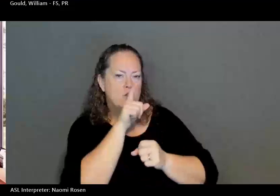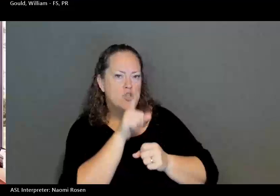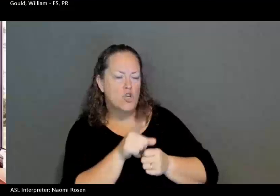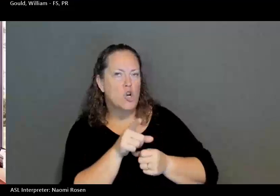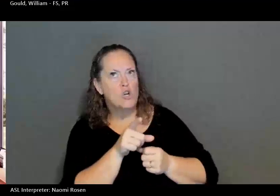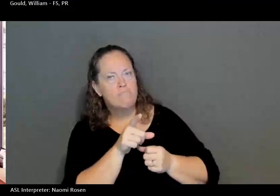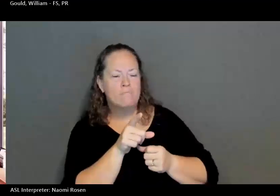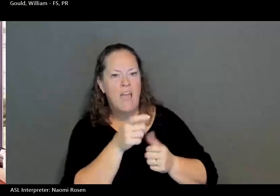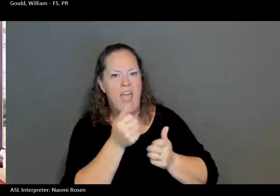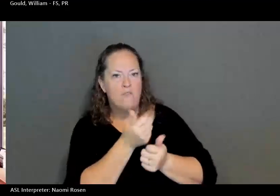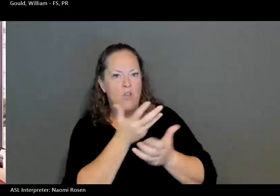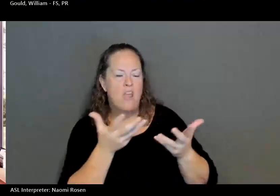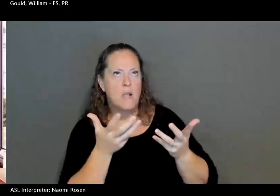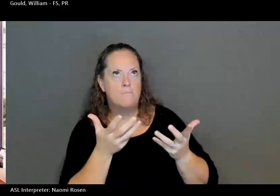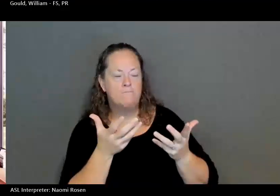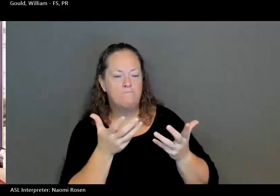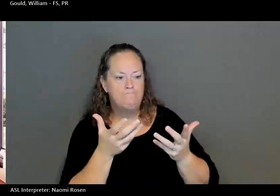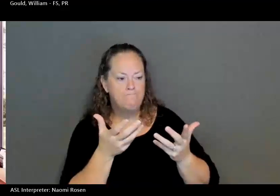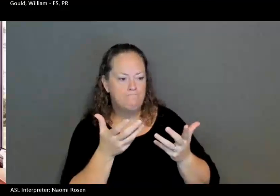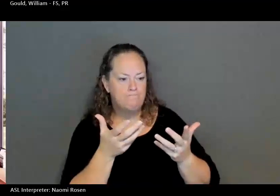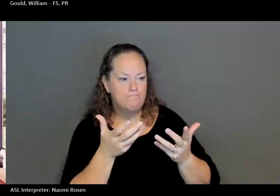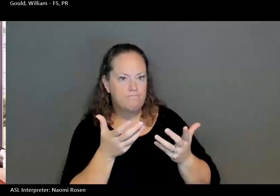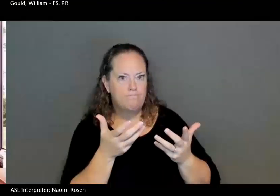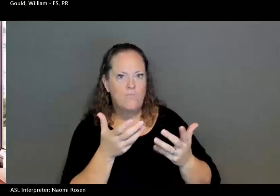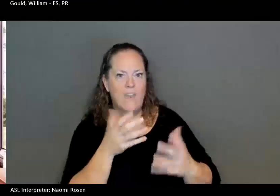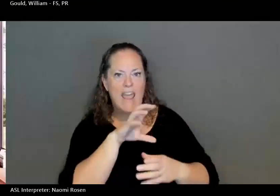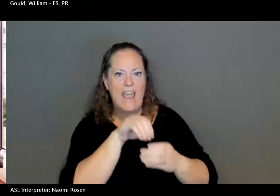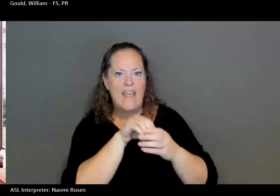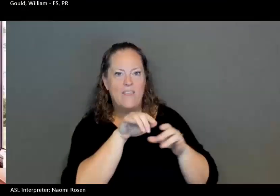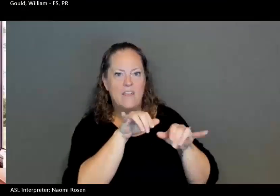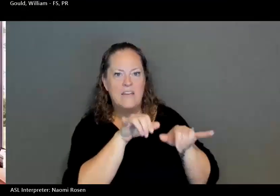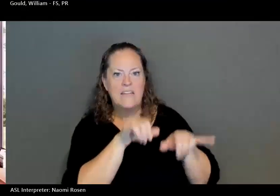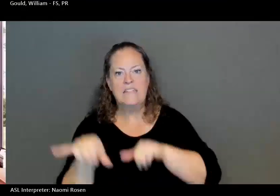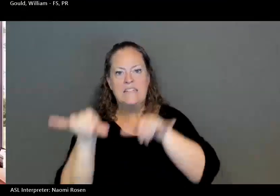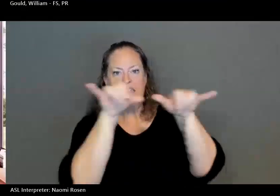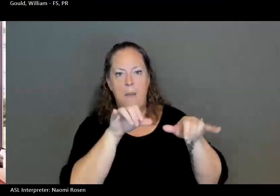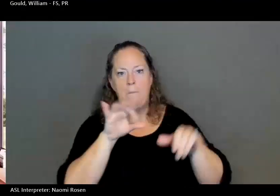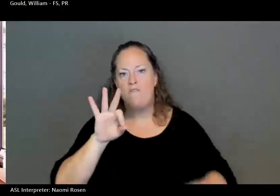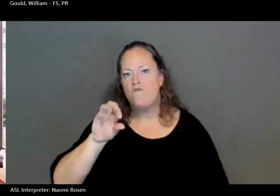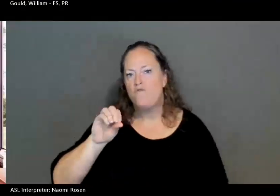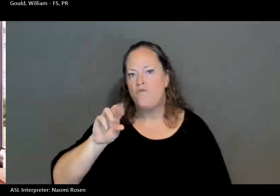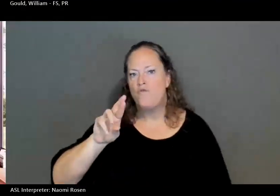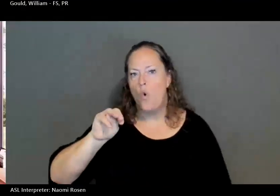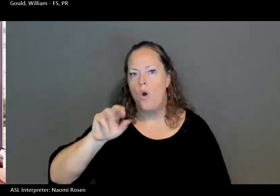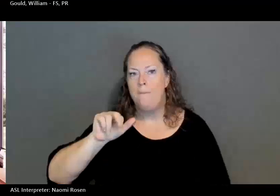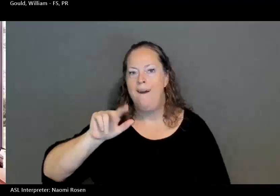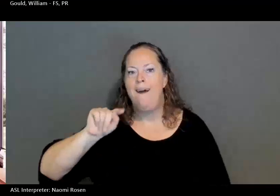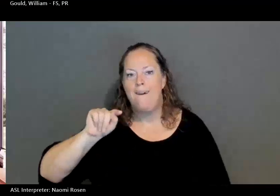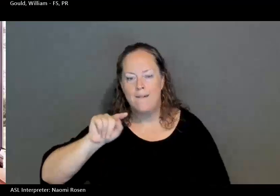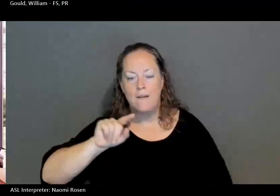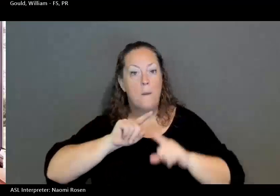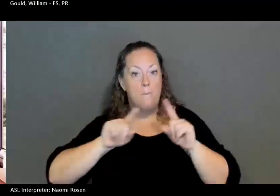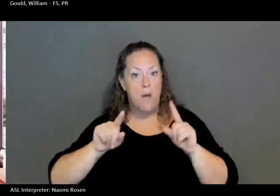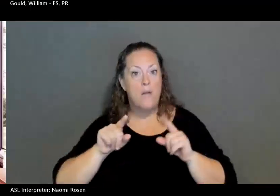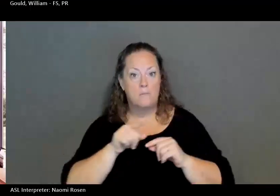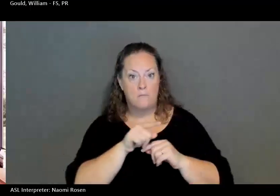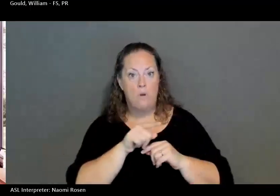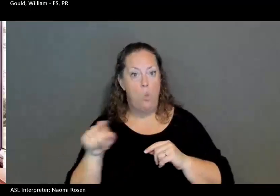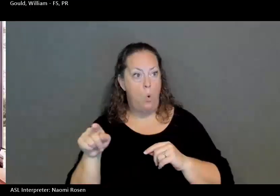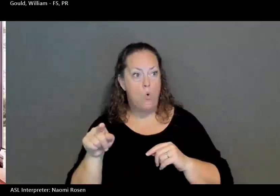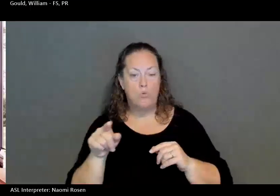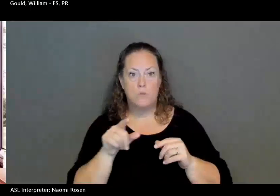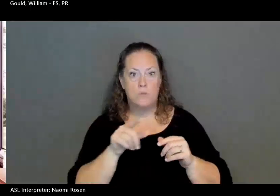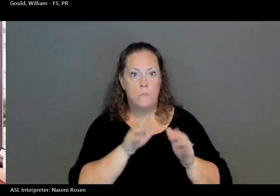everything it's in the same format and all that, but they are quite ready to